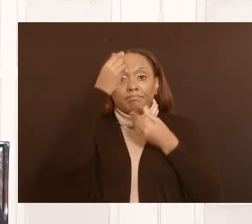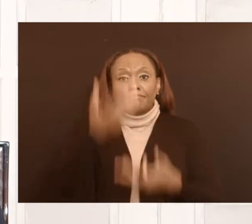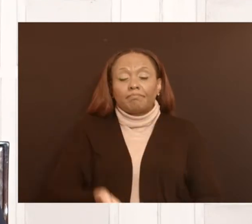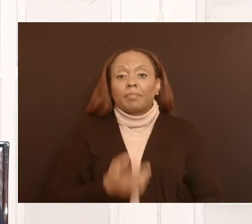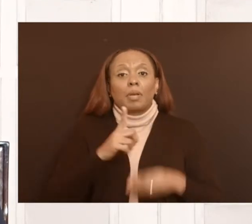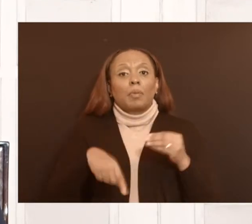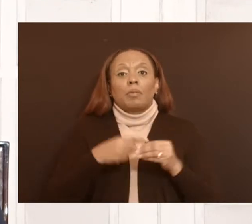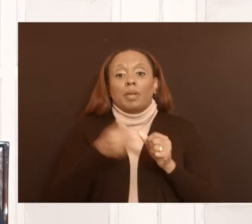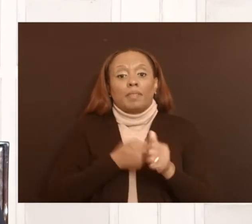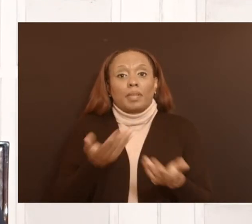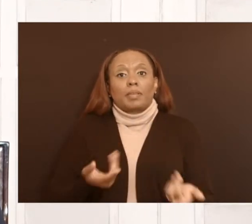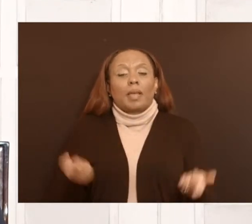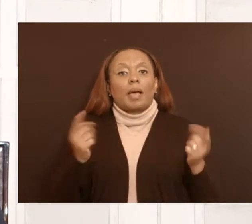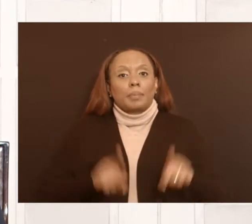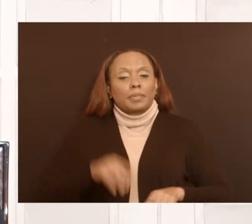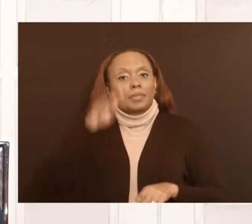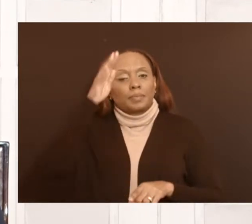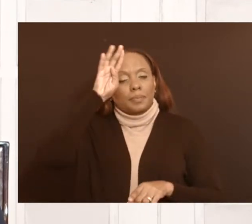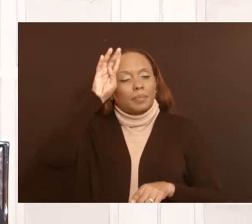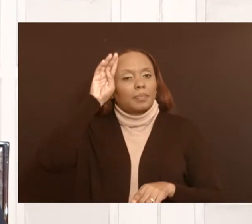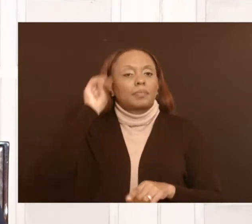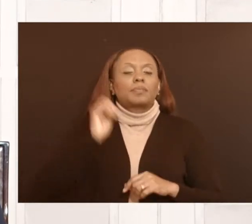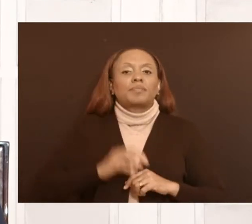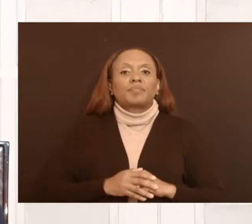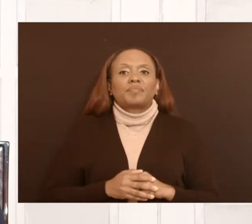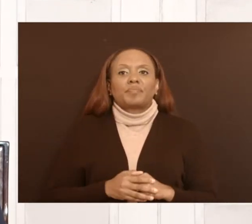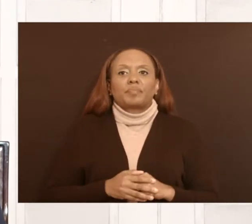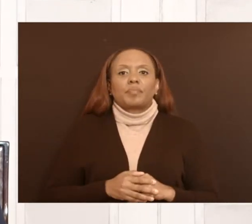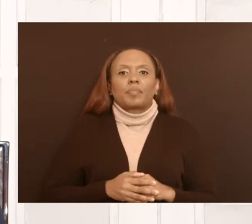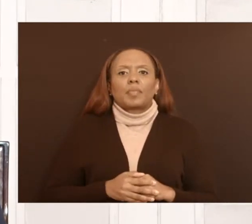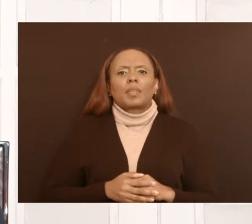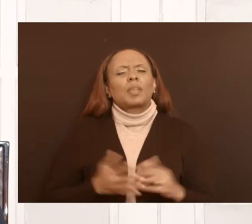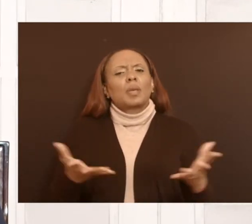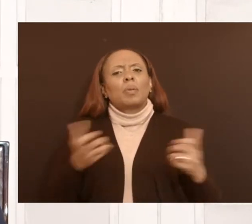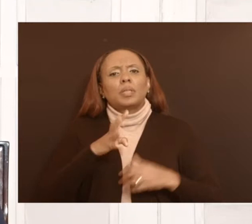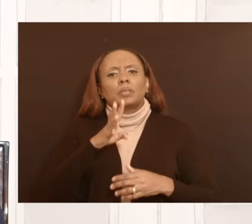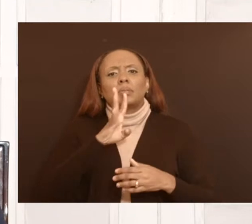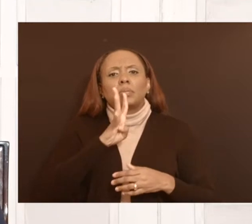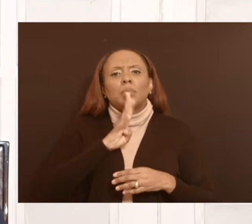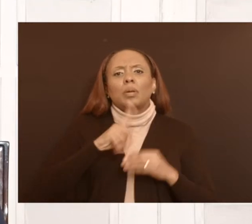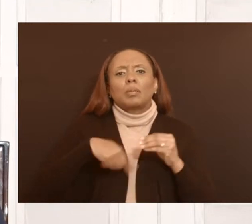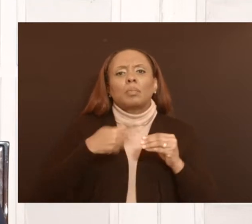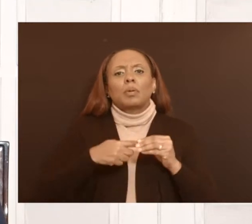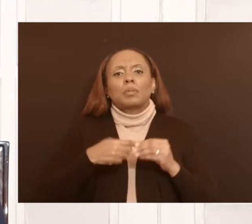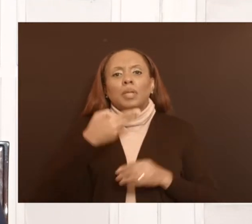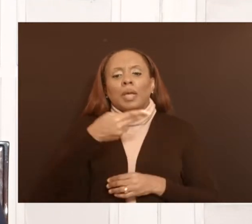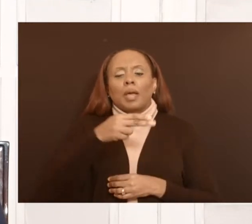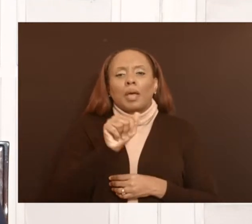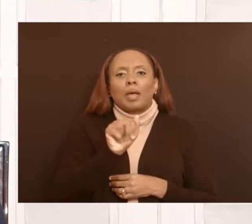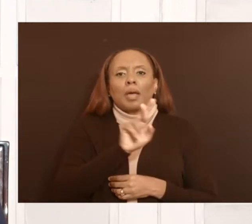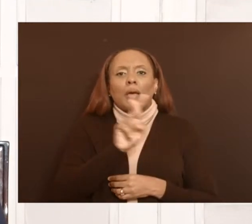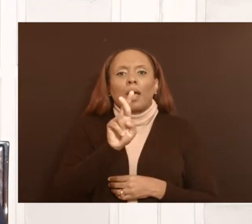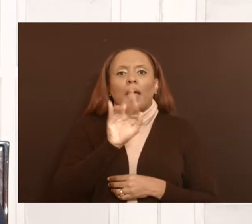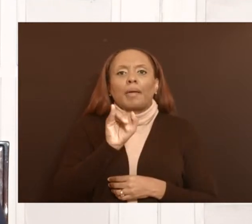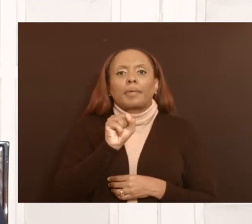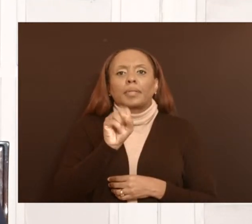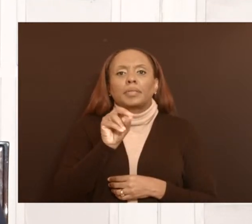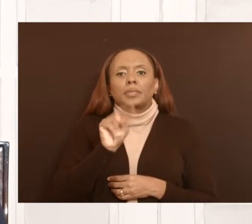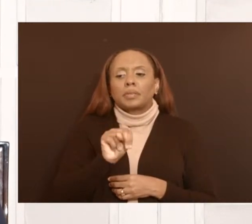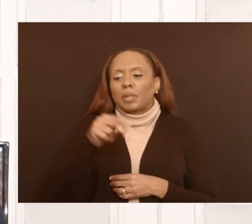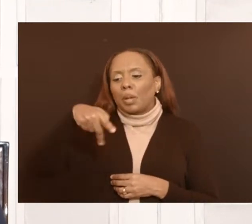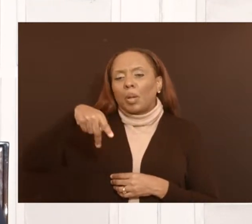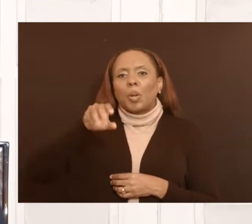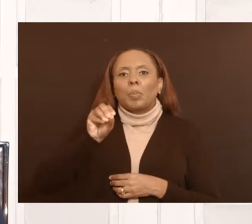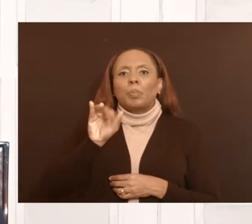very genuine about what's going on. So let's talk about Harson's Point. So at Harson's Point, we know we have isolation